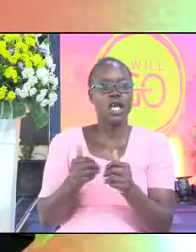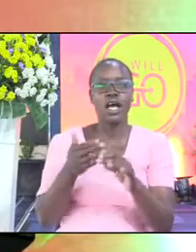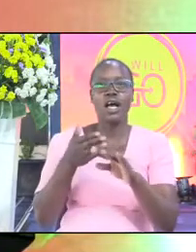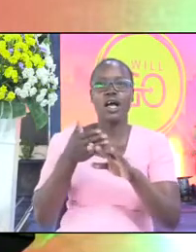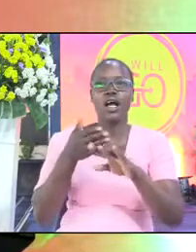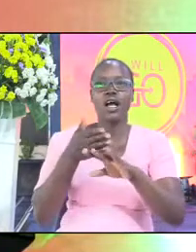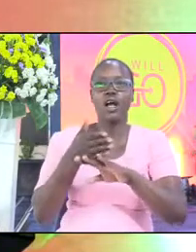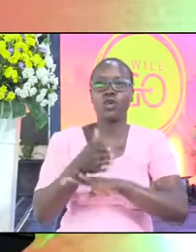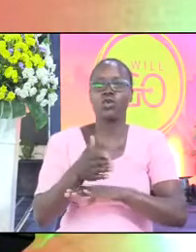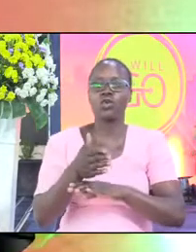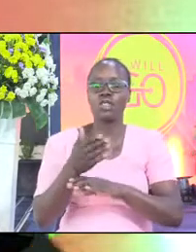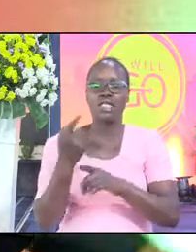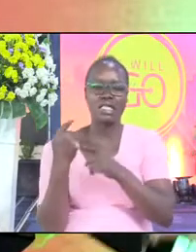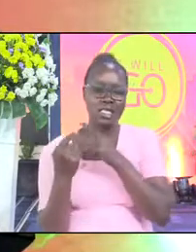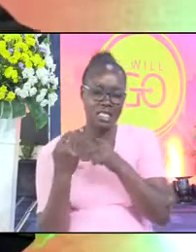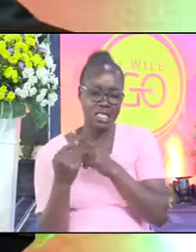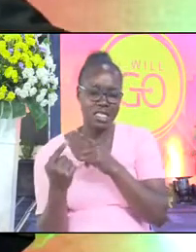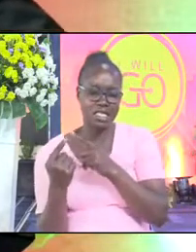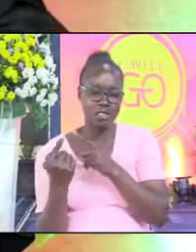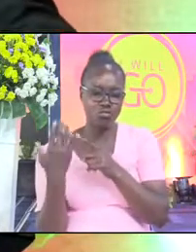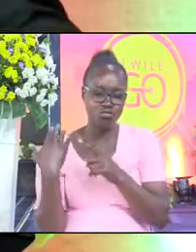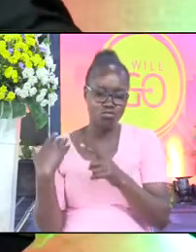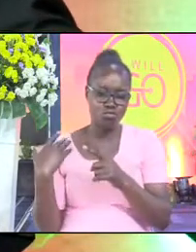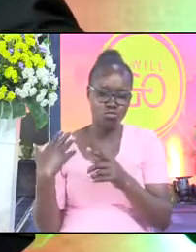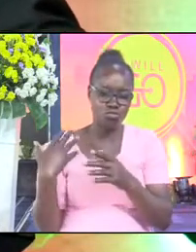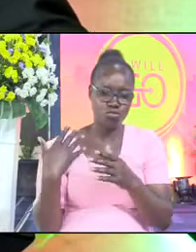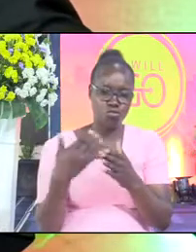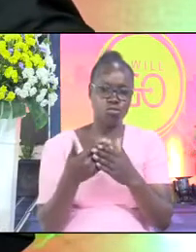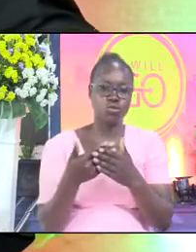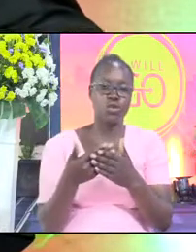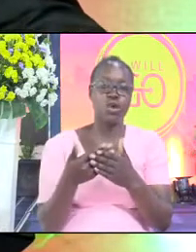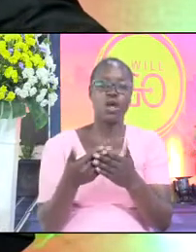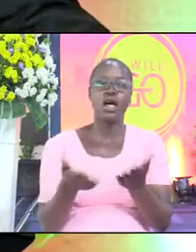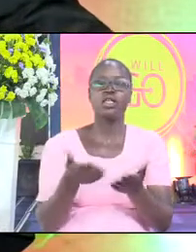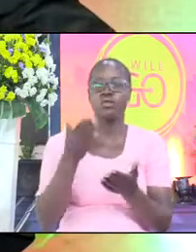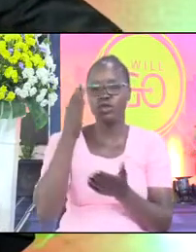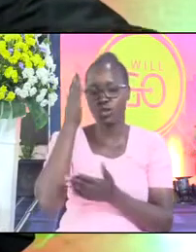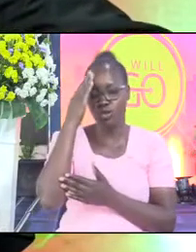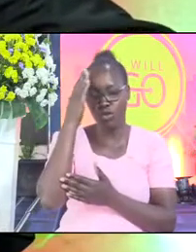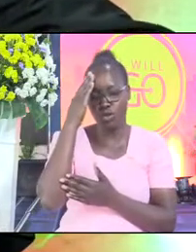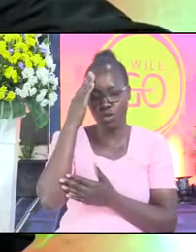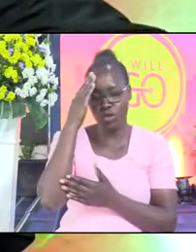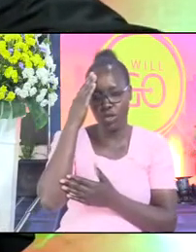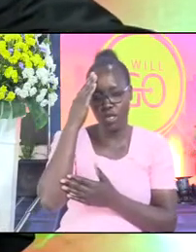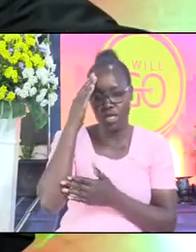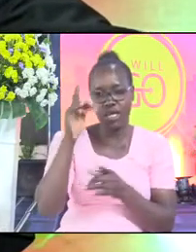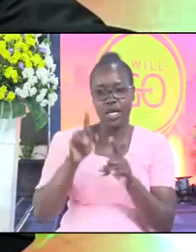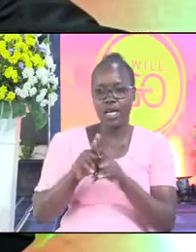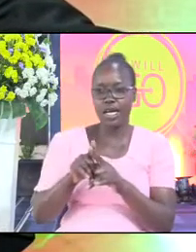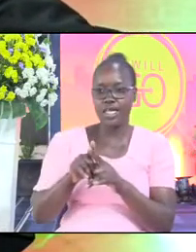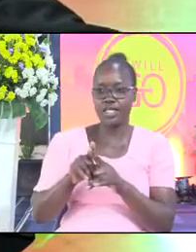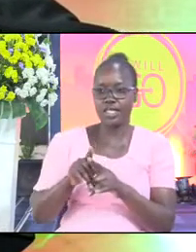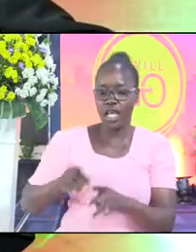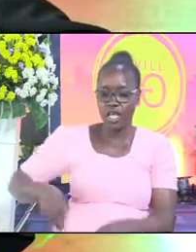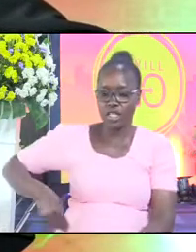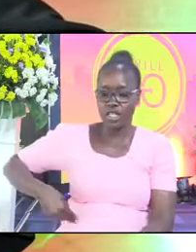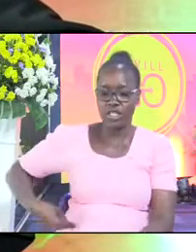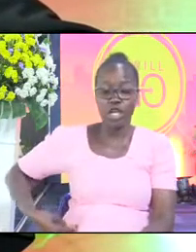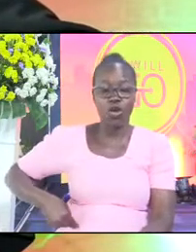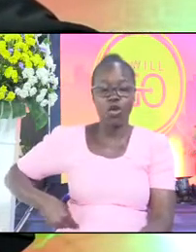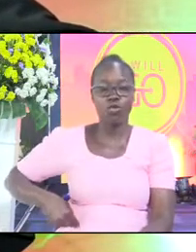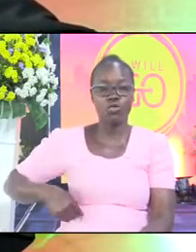across the ages has been known as Jacob's